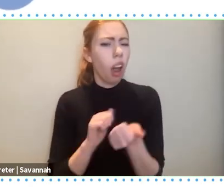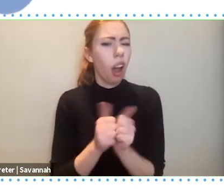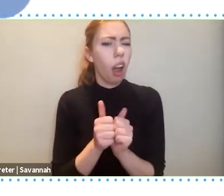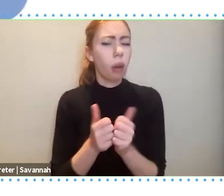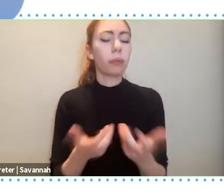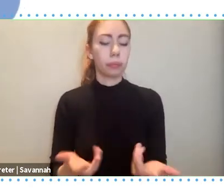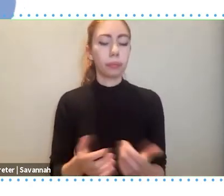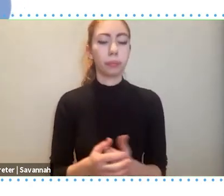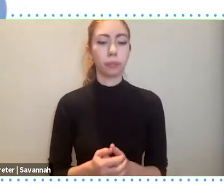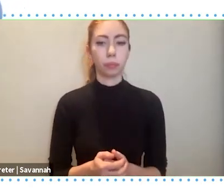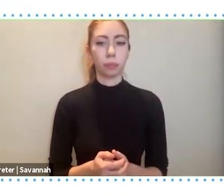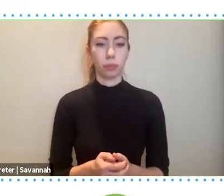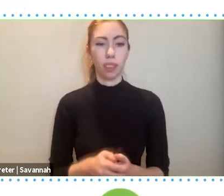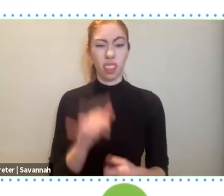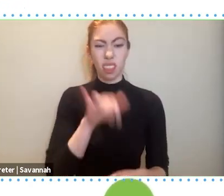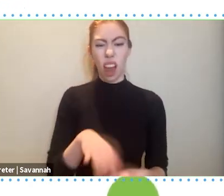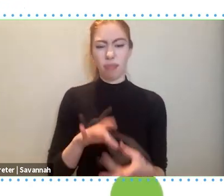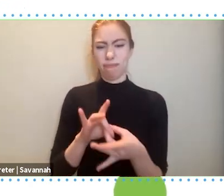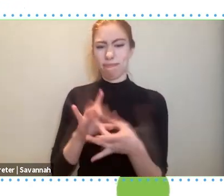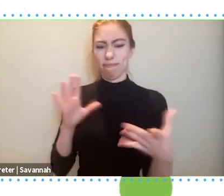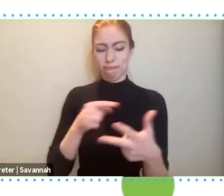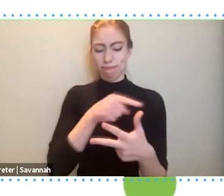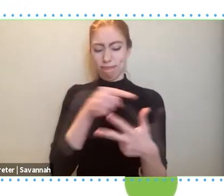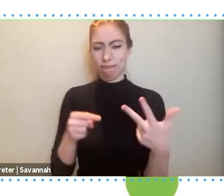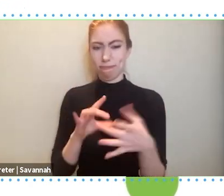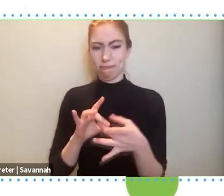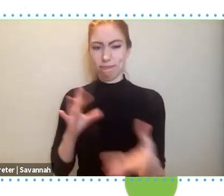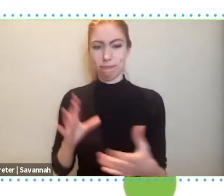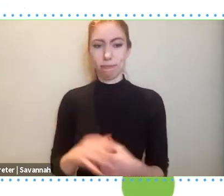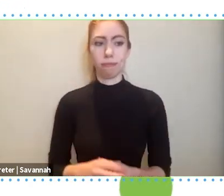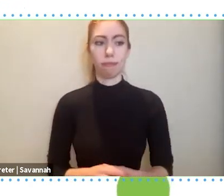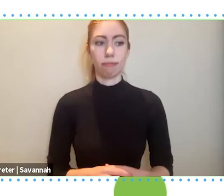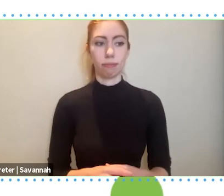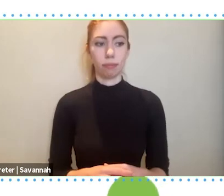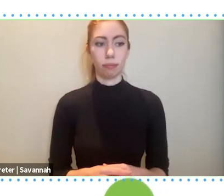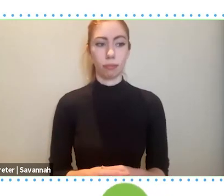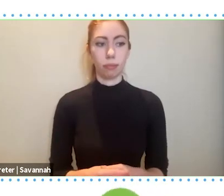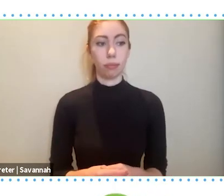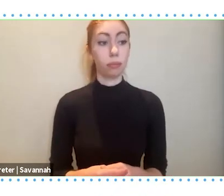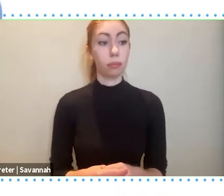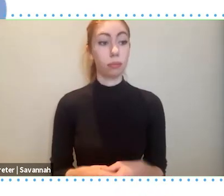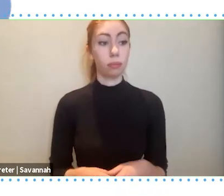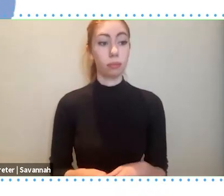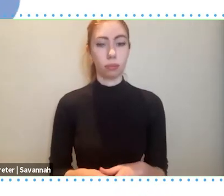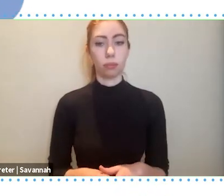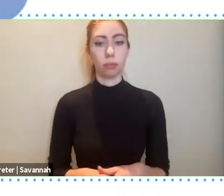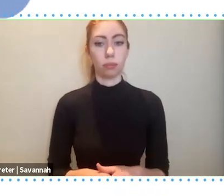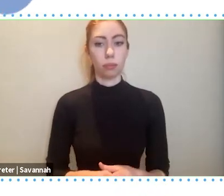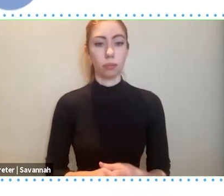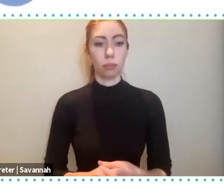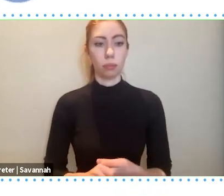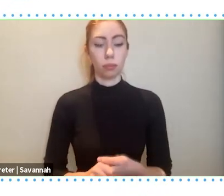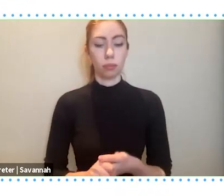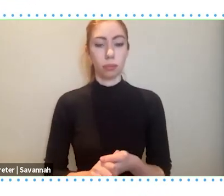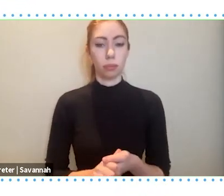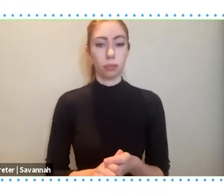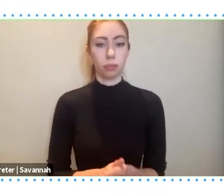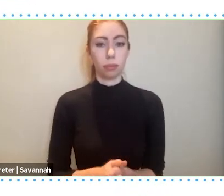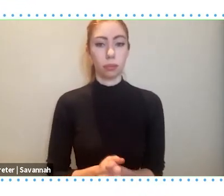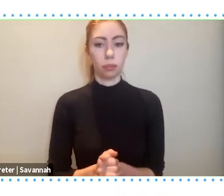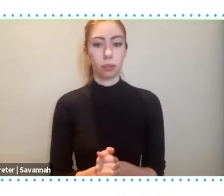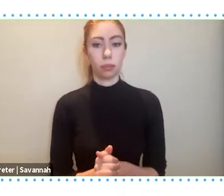Here, you know, we explored some ideas around managing the leadership of an organization and that dynamic between leadership and the